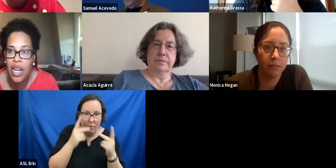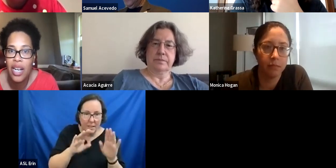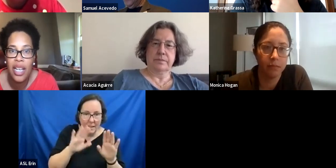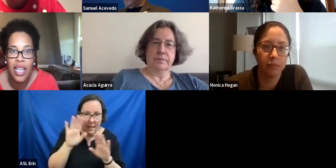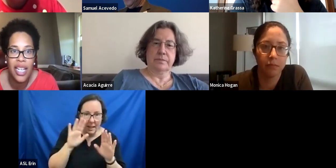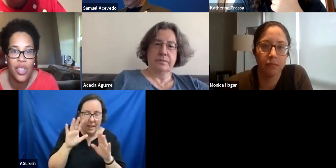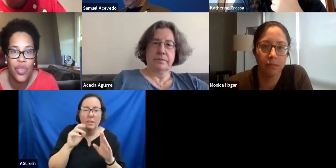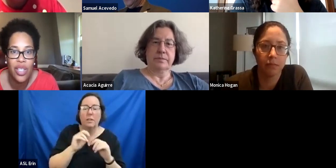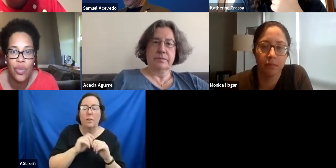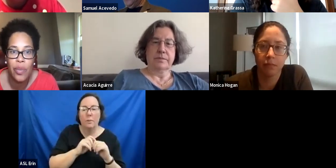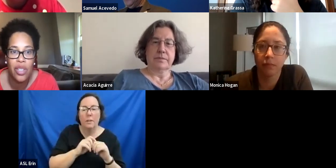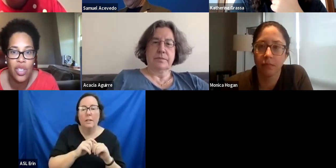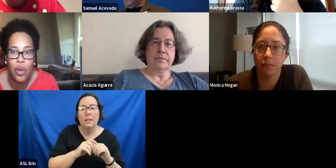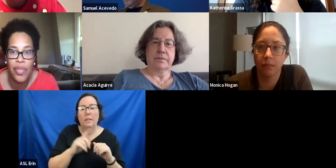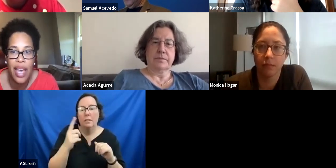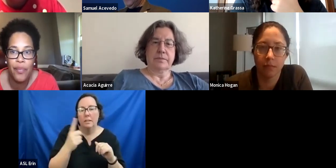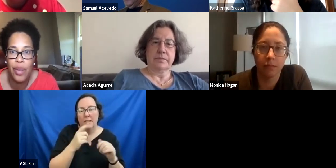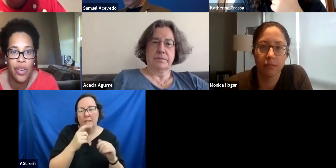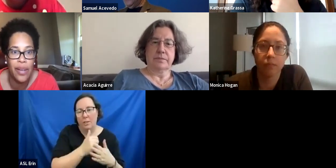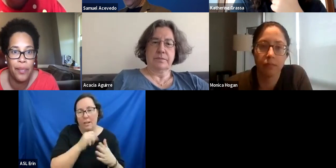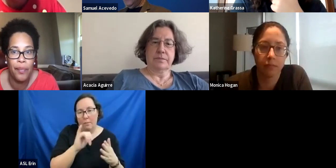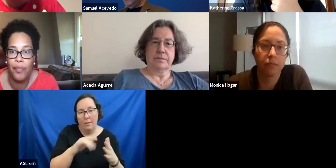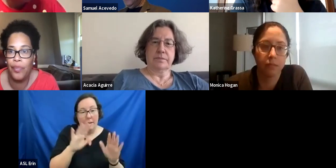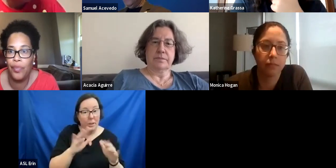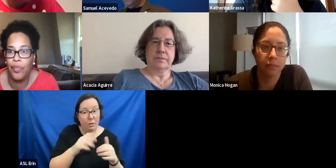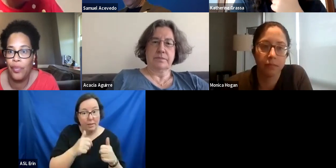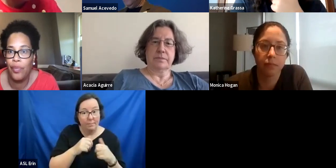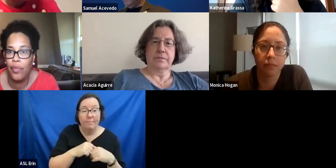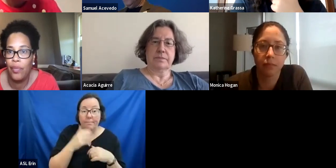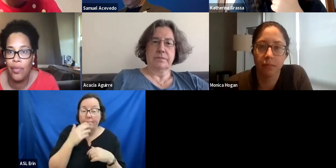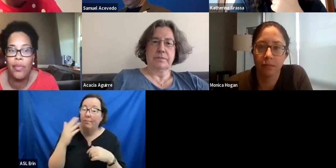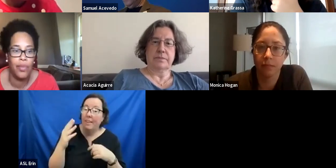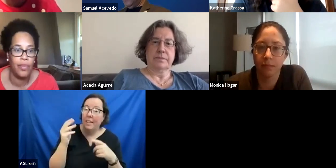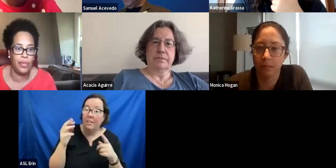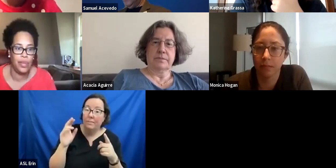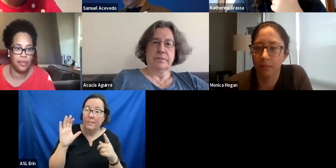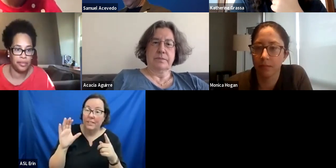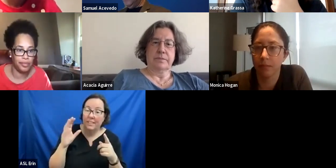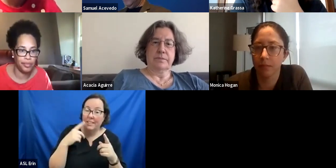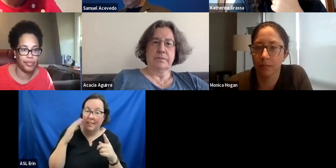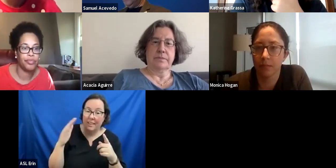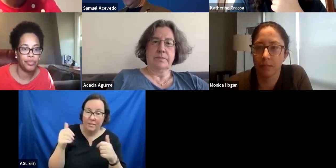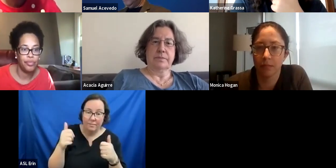panelist bar and hands raised. So if someone can just help with that, that'd be great. Thank you.